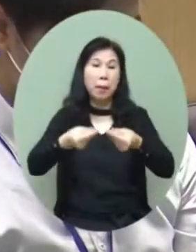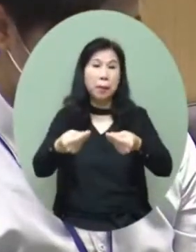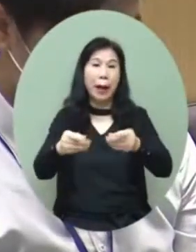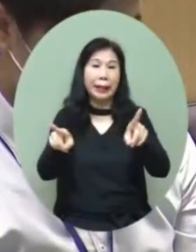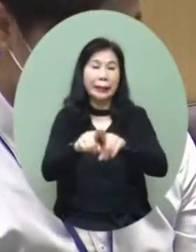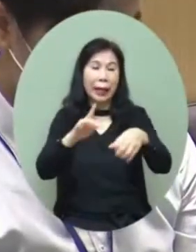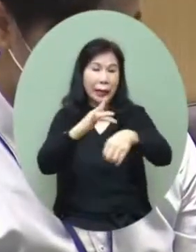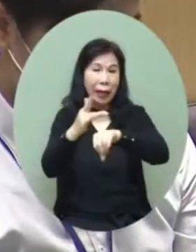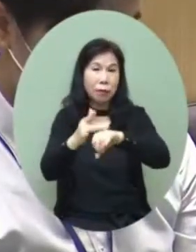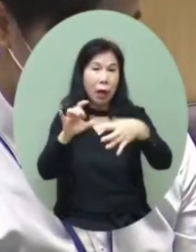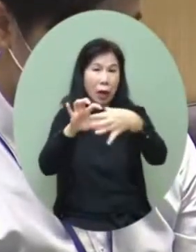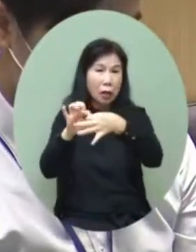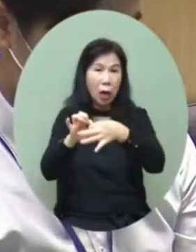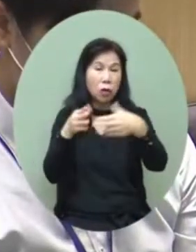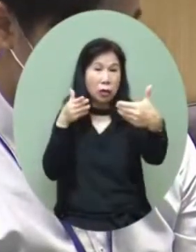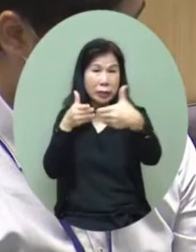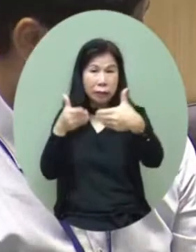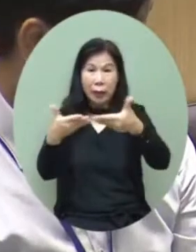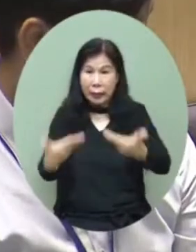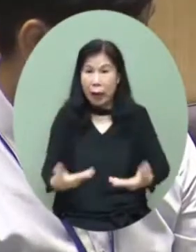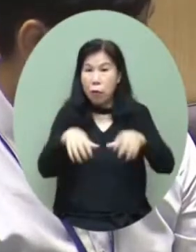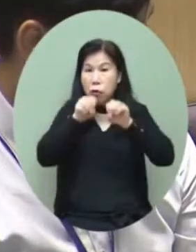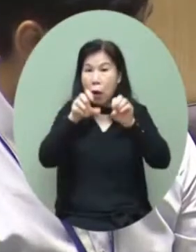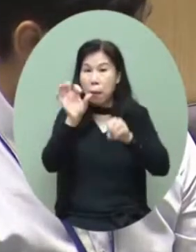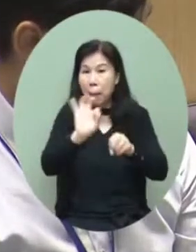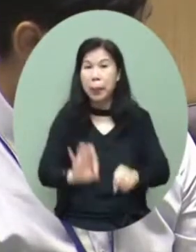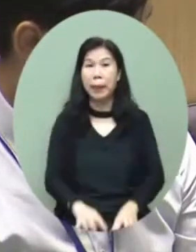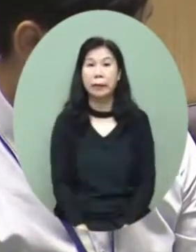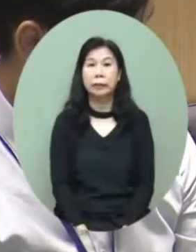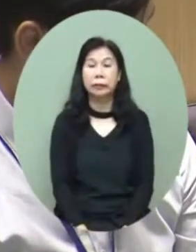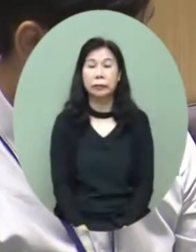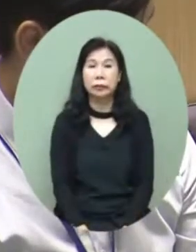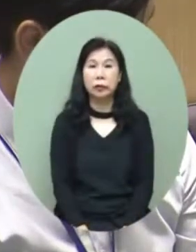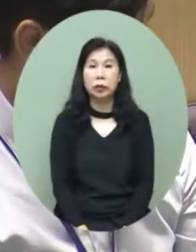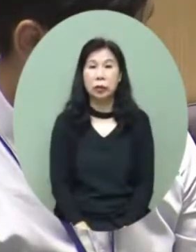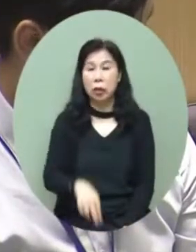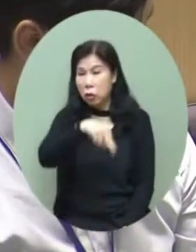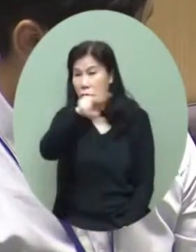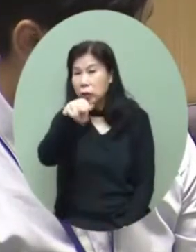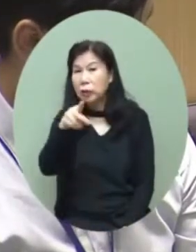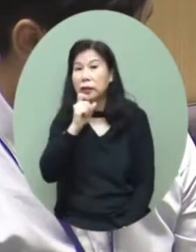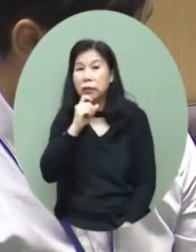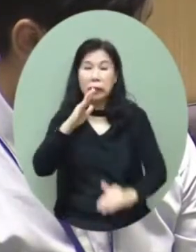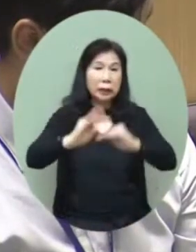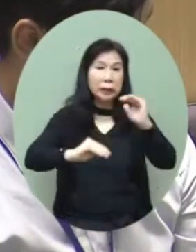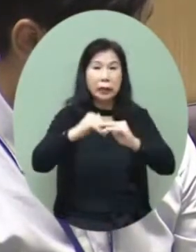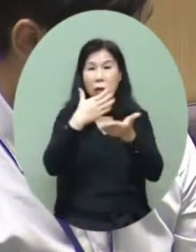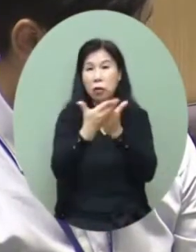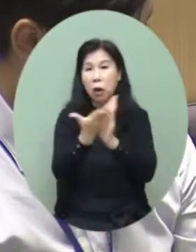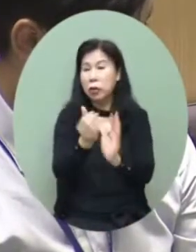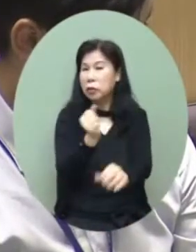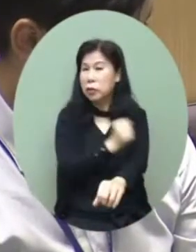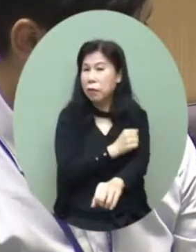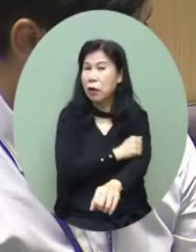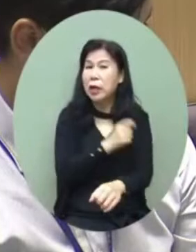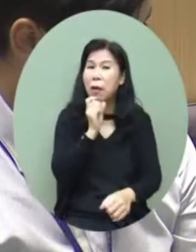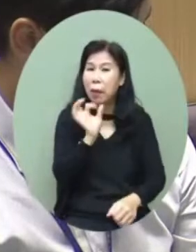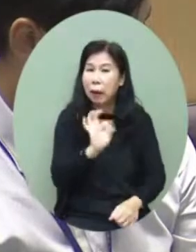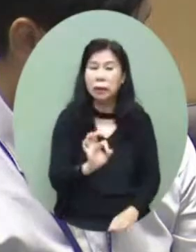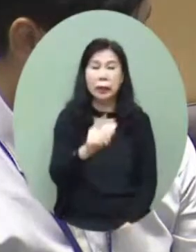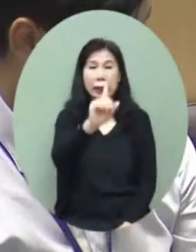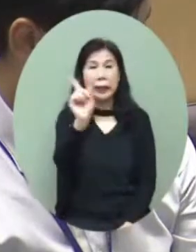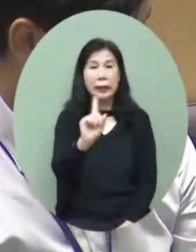Council members said that the yellow codes should be issued to close contacts as well. But it seems that you haven't announced that